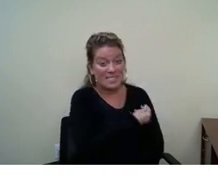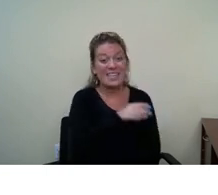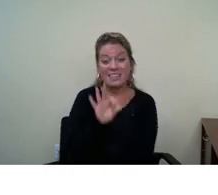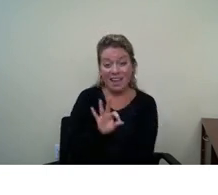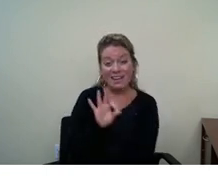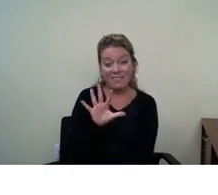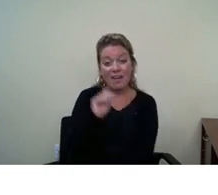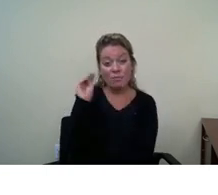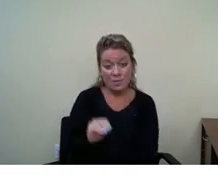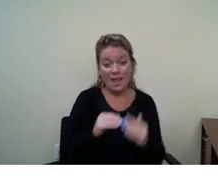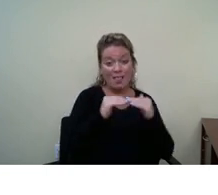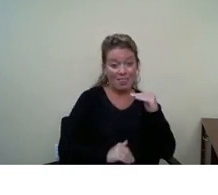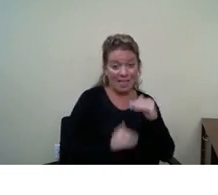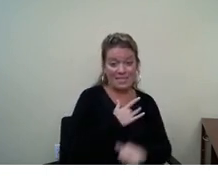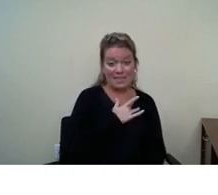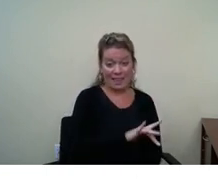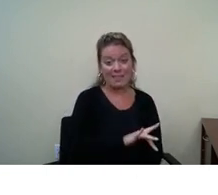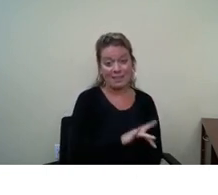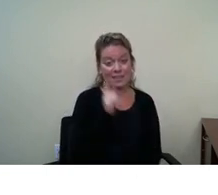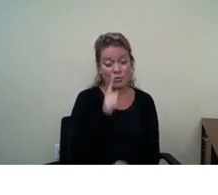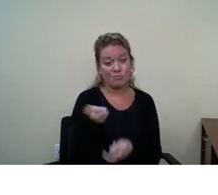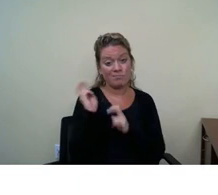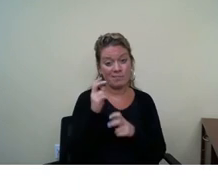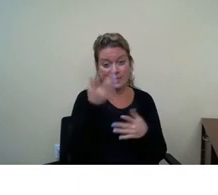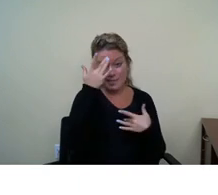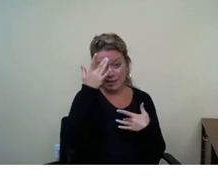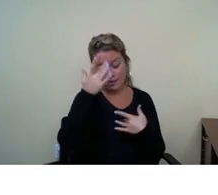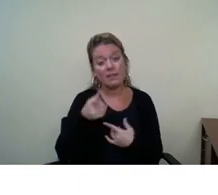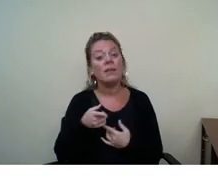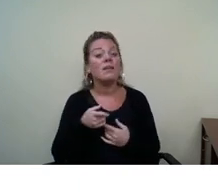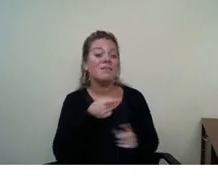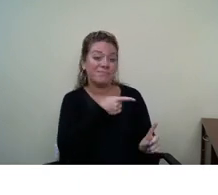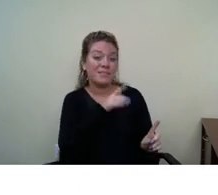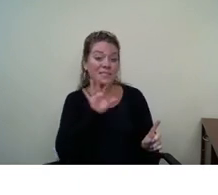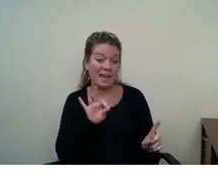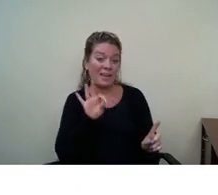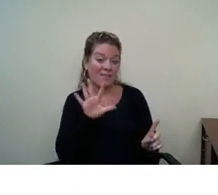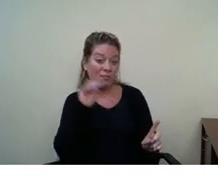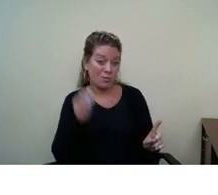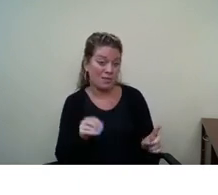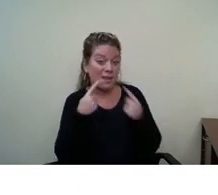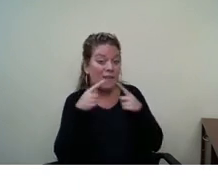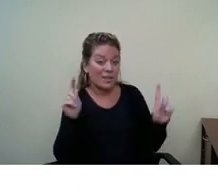less likely to get COVID-19. The vaccine had a 95% efficacy.